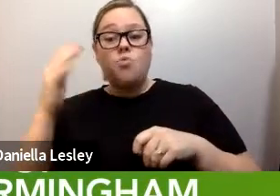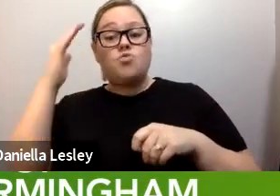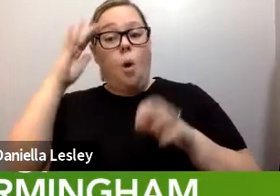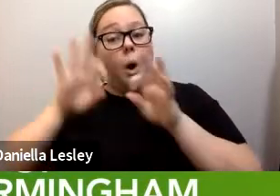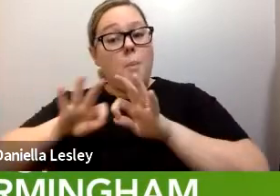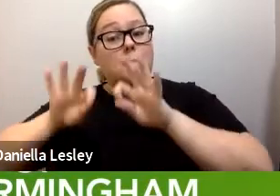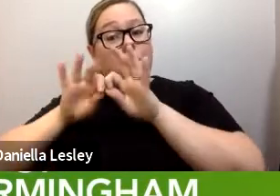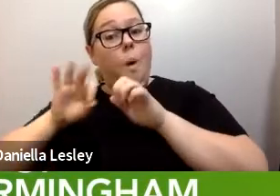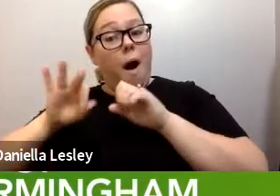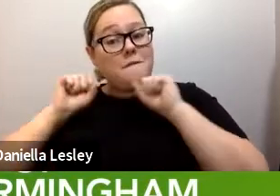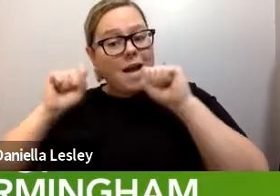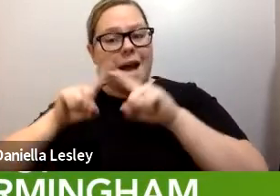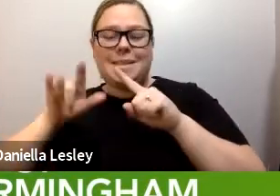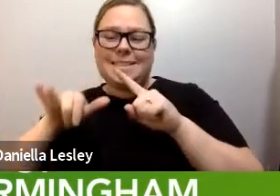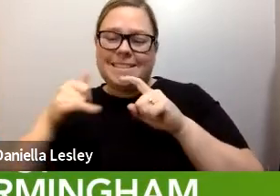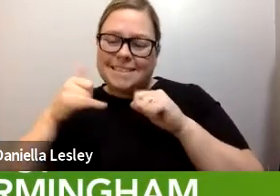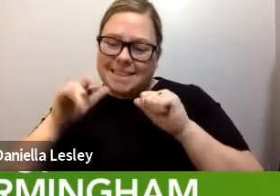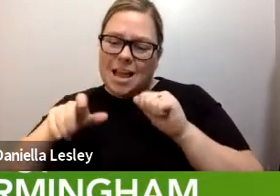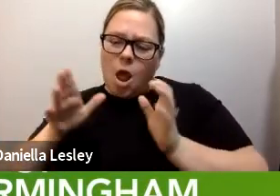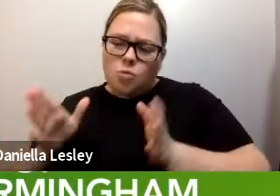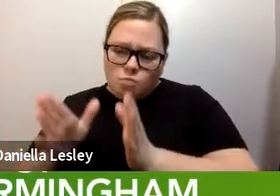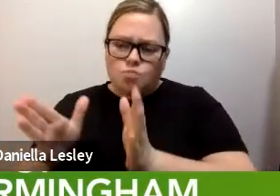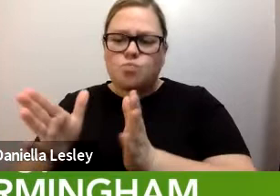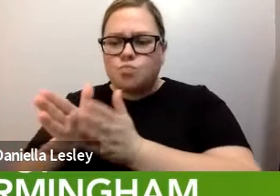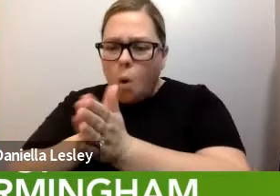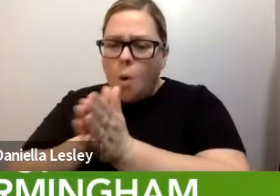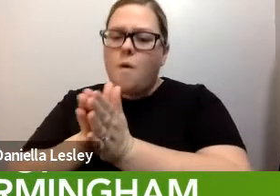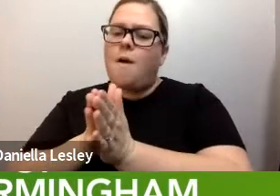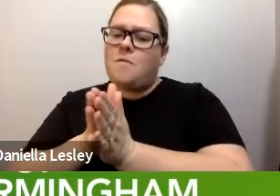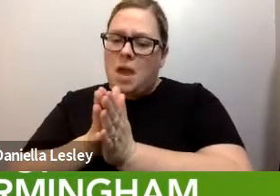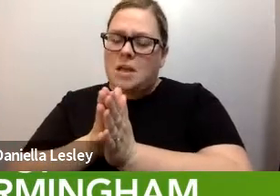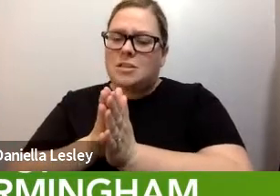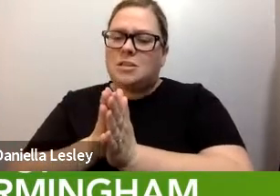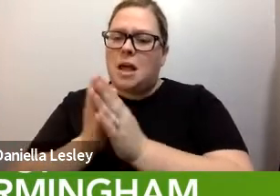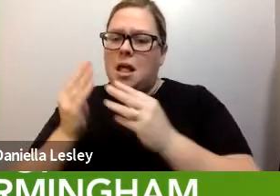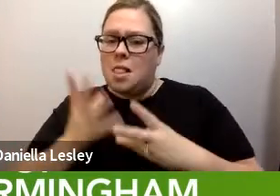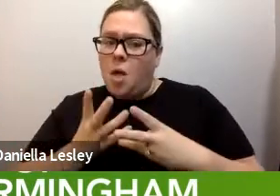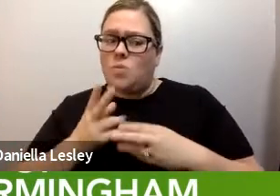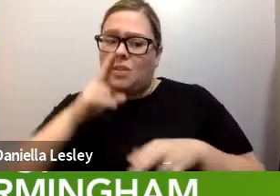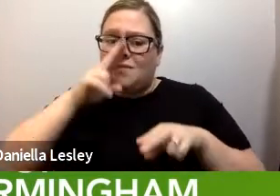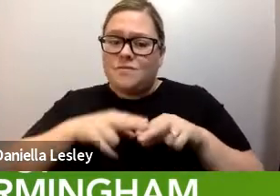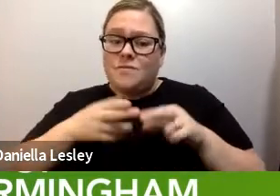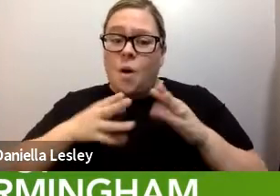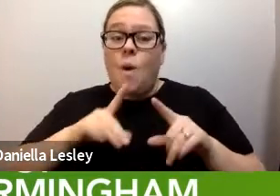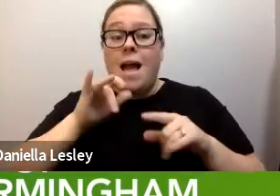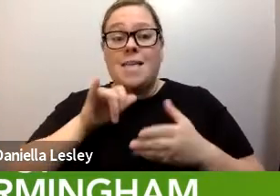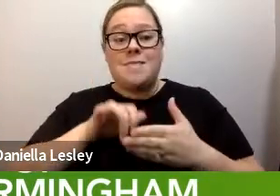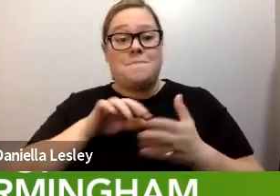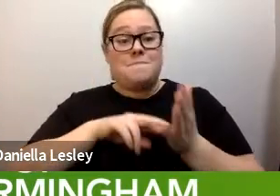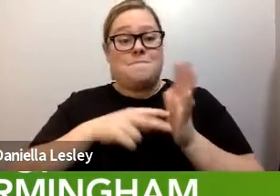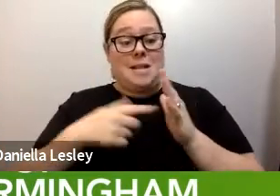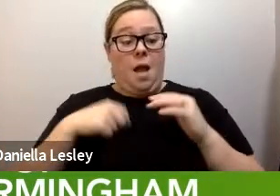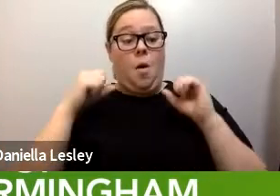some motivation or like fun way to distract me to know that like I'm working out, but I'm not feeling like I'm doing a vigorous